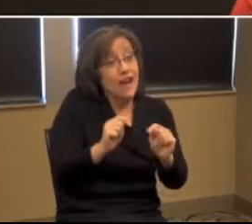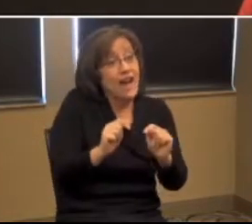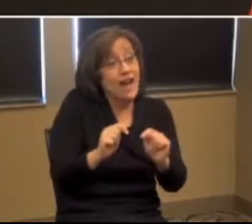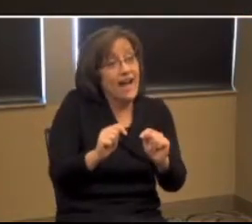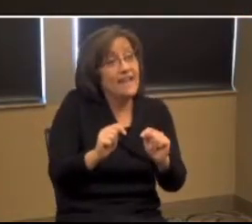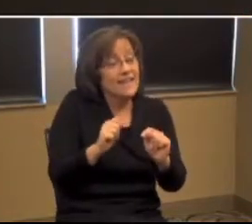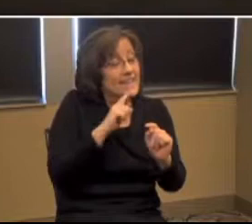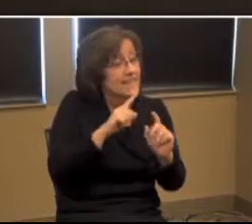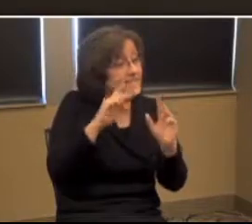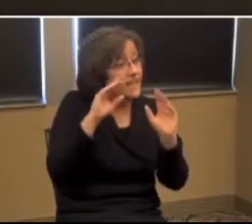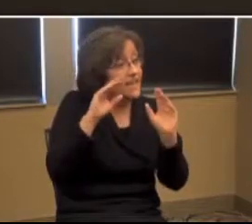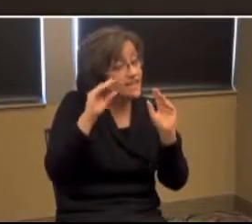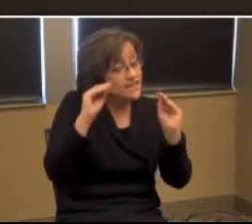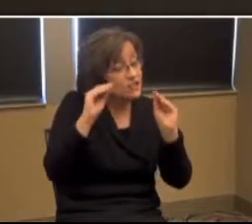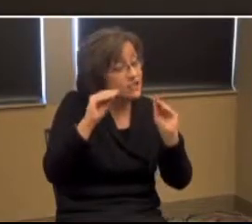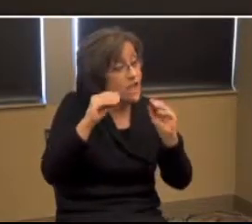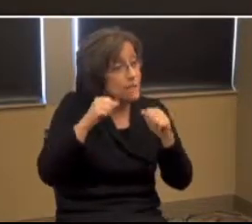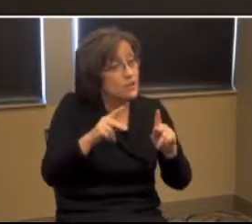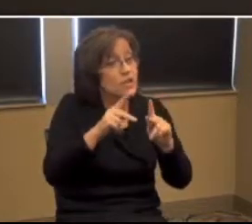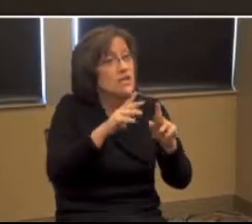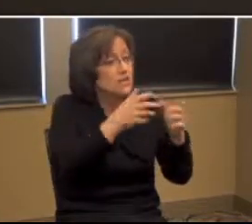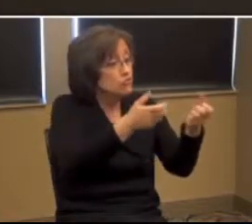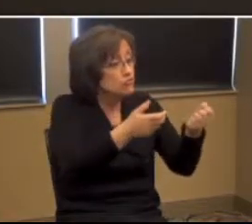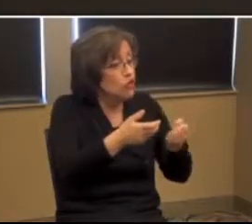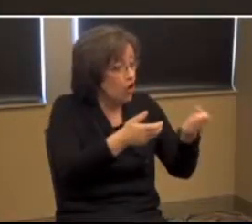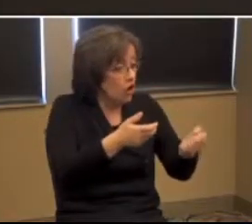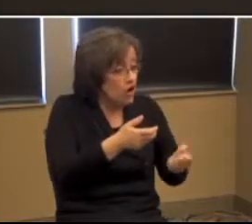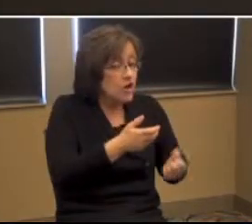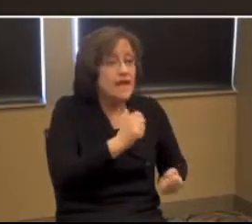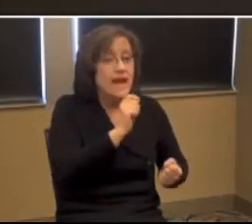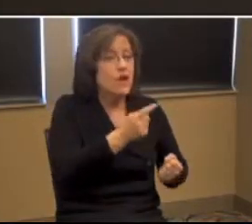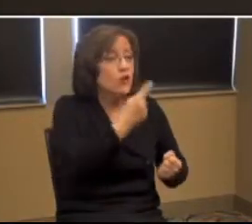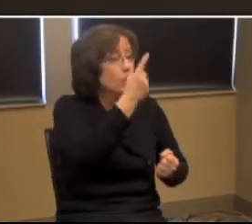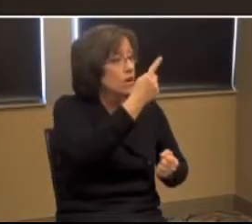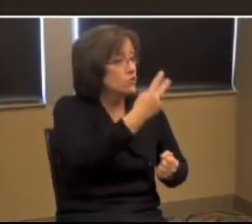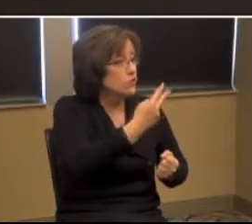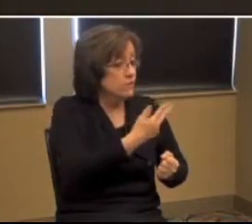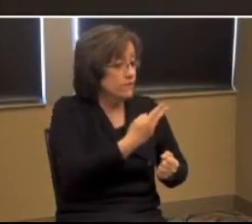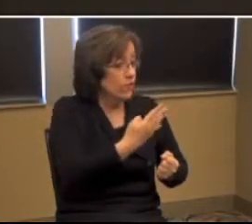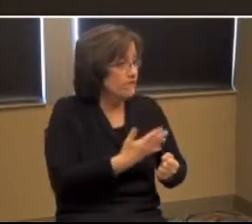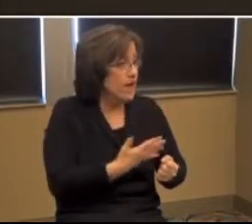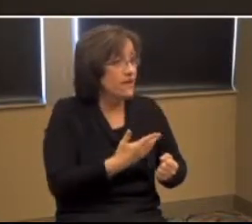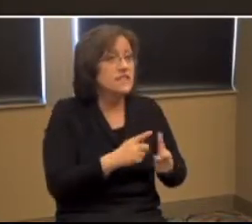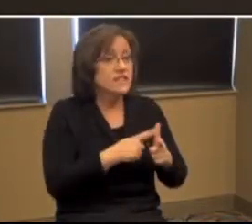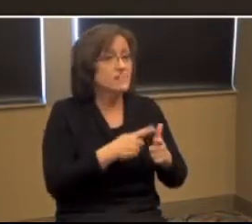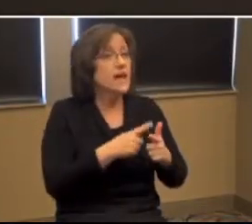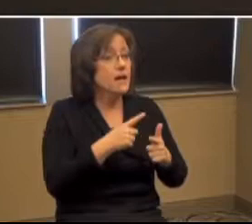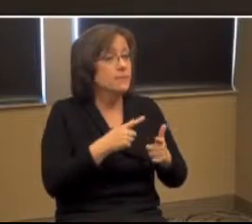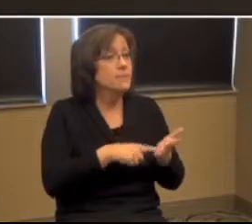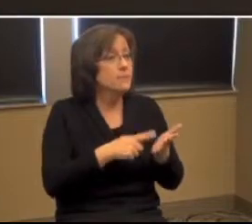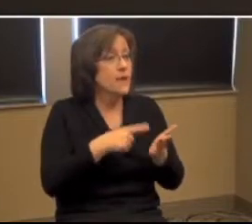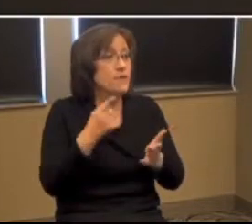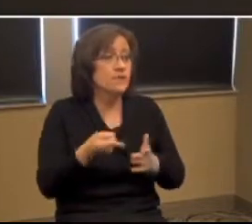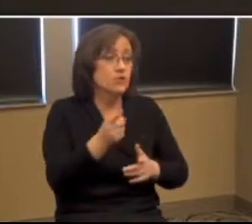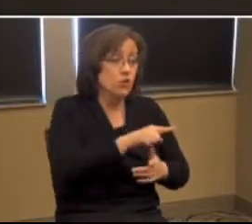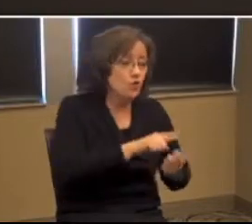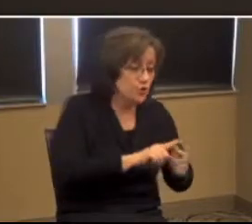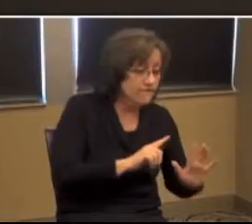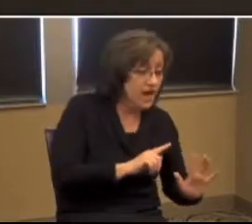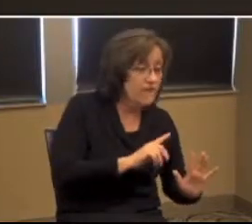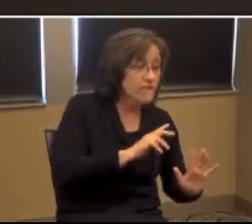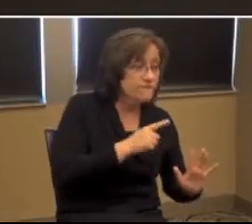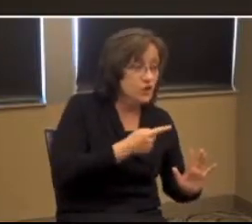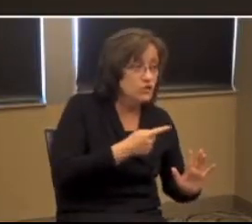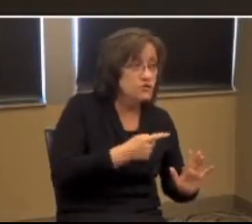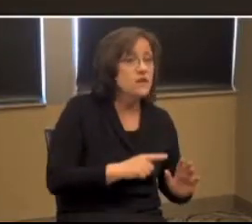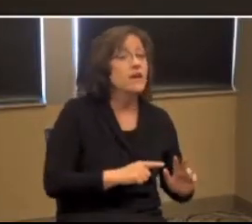And so his drawers weren't always 1, 2, 3, 4, 5. Sometimes he had to do 5 first, and then 3, and then 2, and